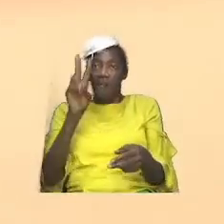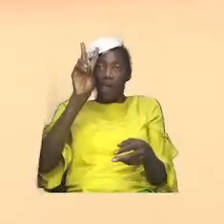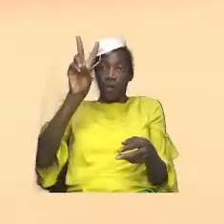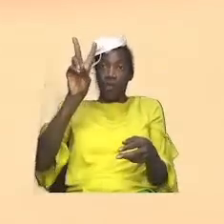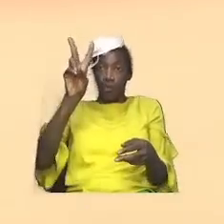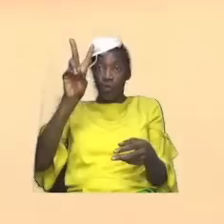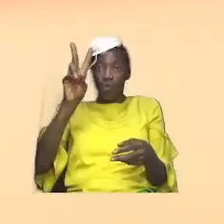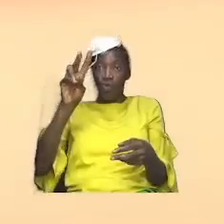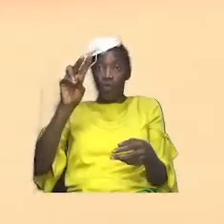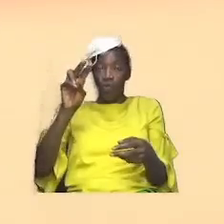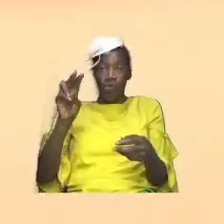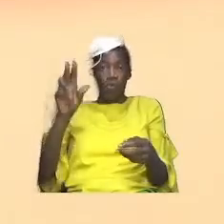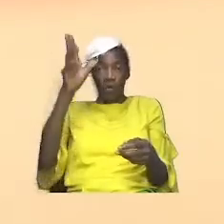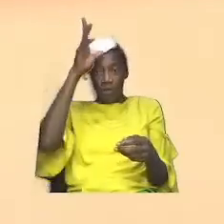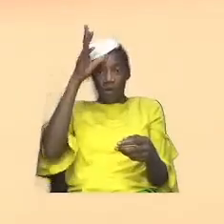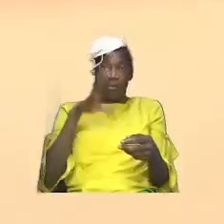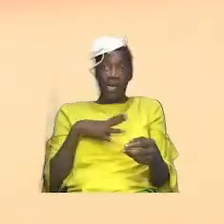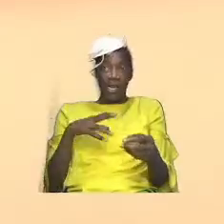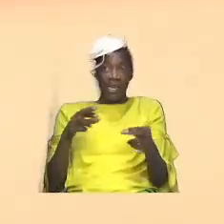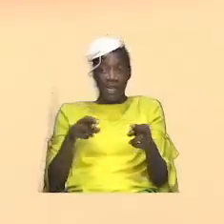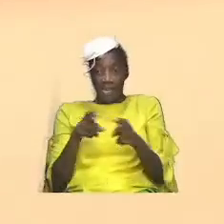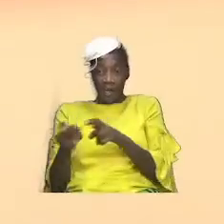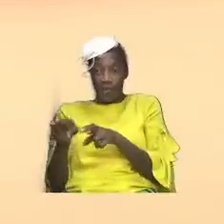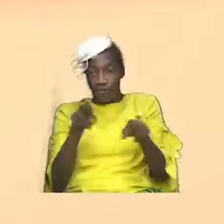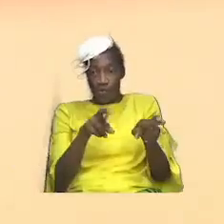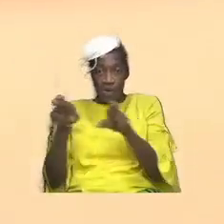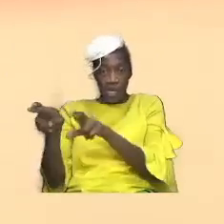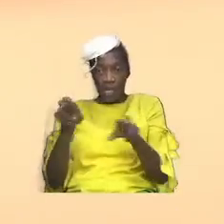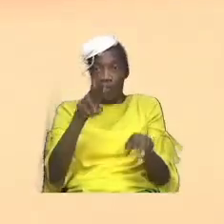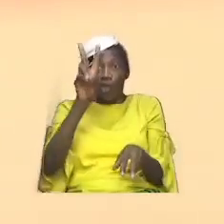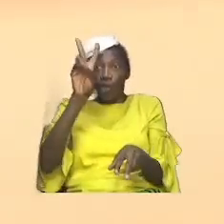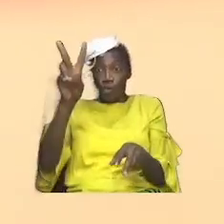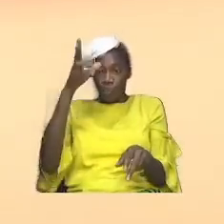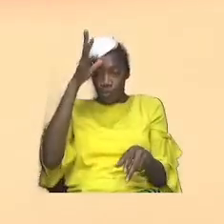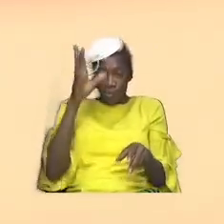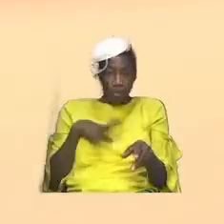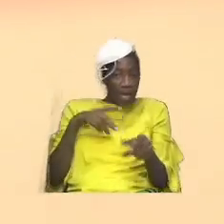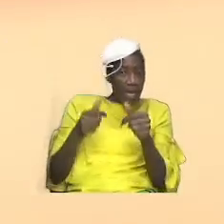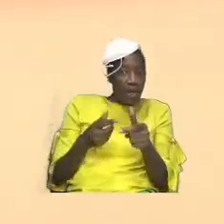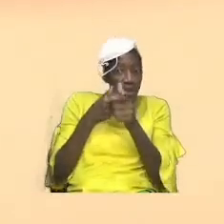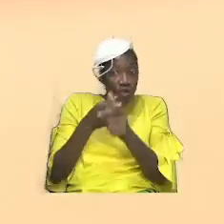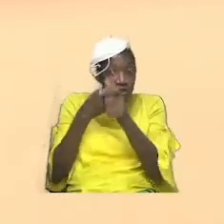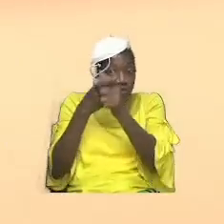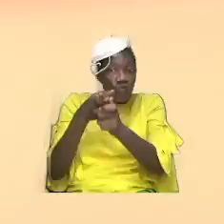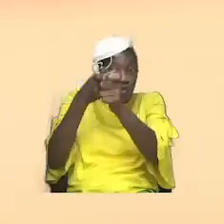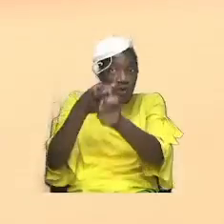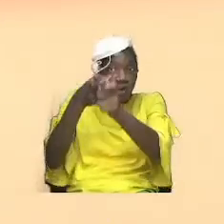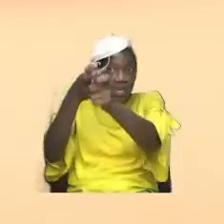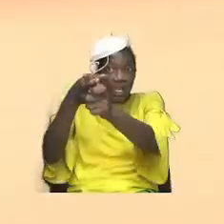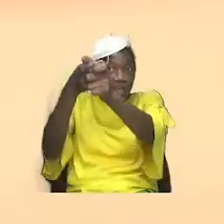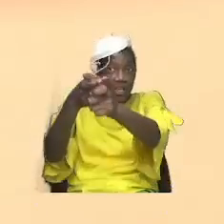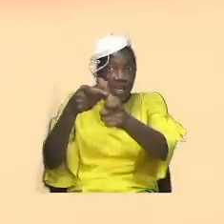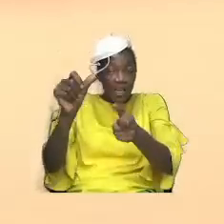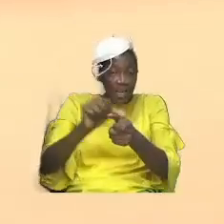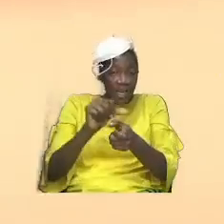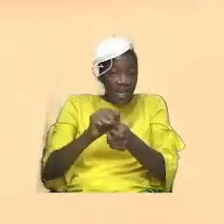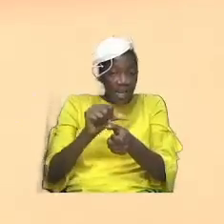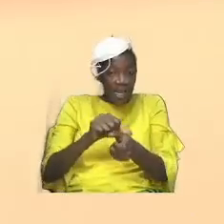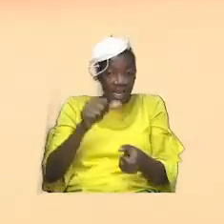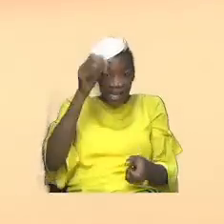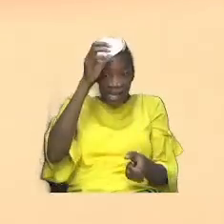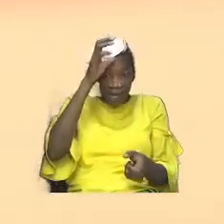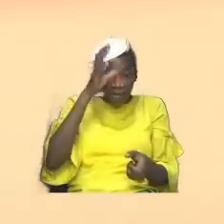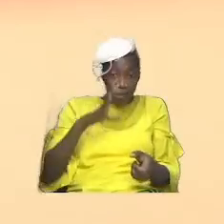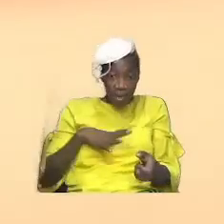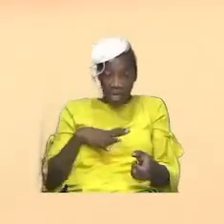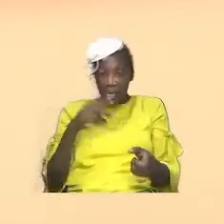guns. And the race went off, and the two men shot to the front. And when everybody's eyes were on Carl Lewis,